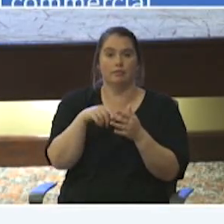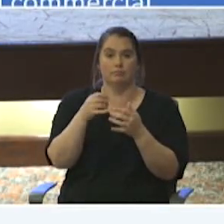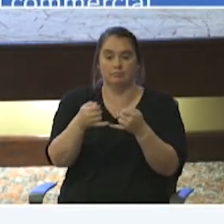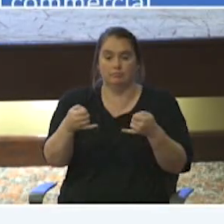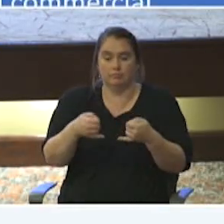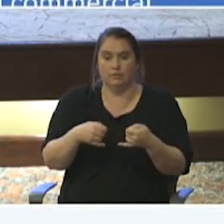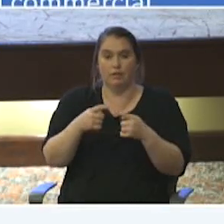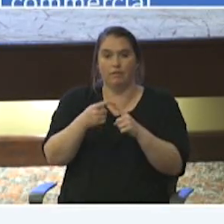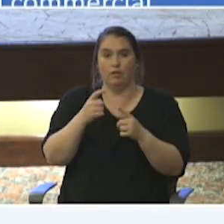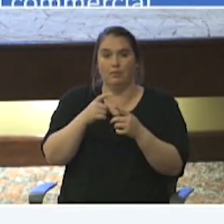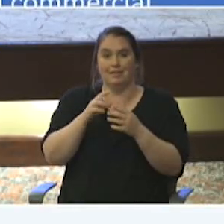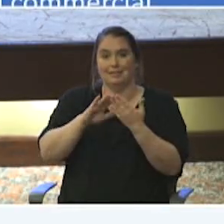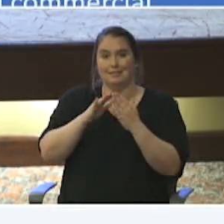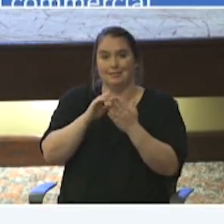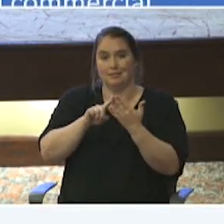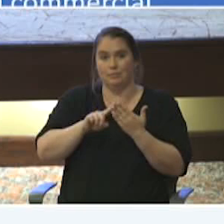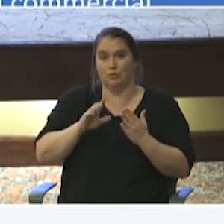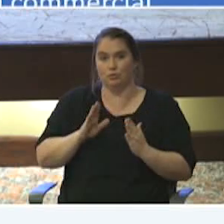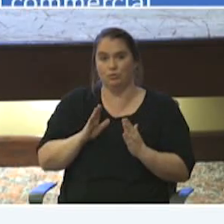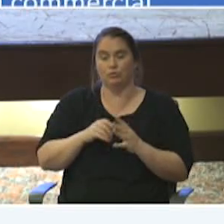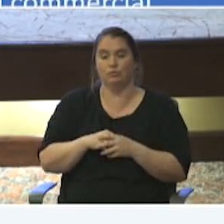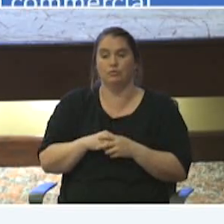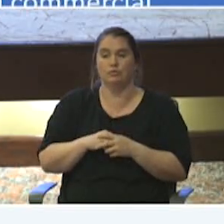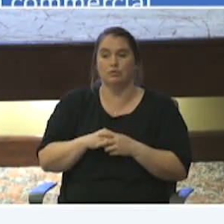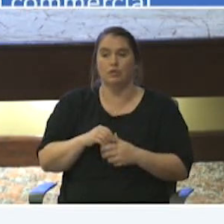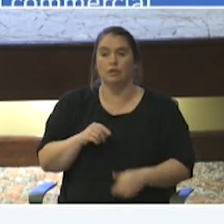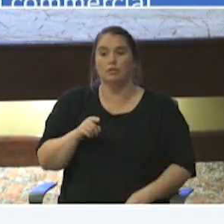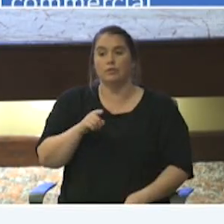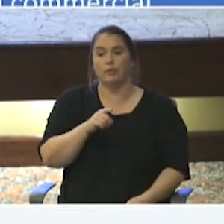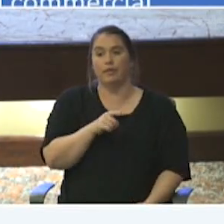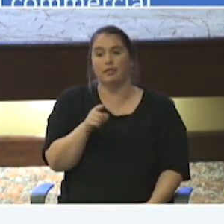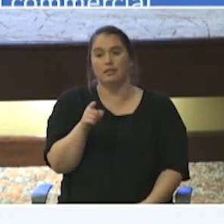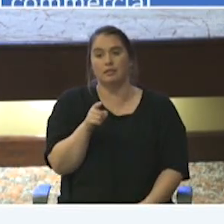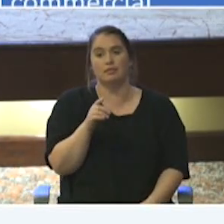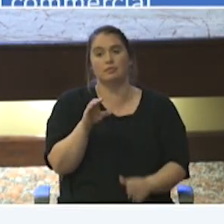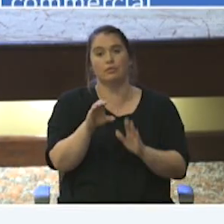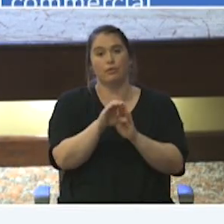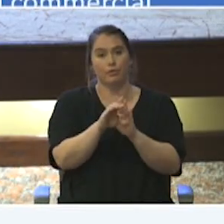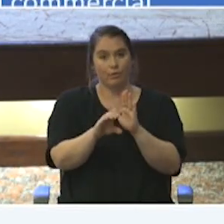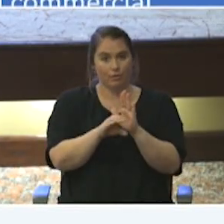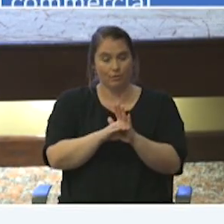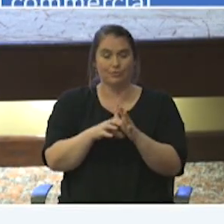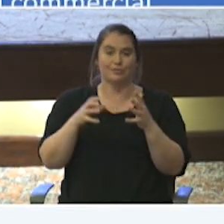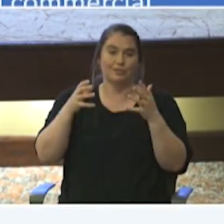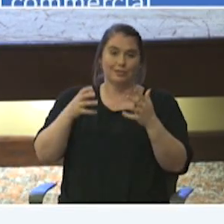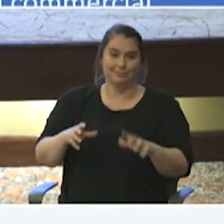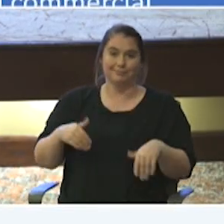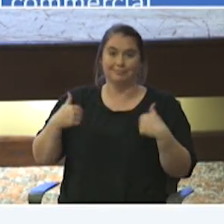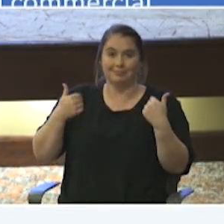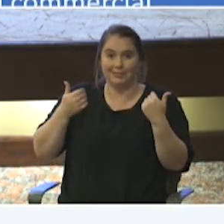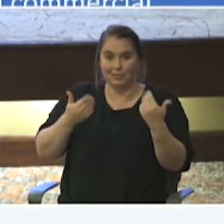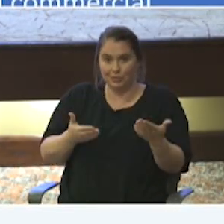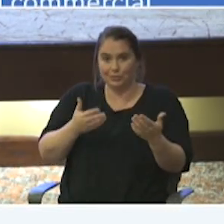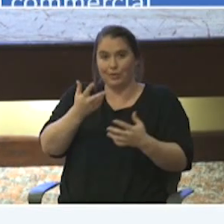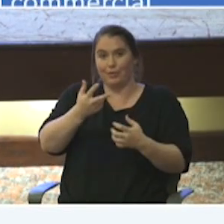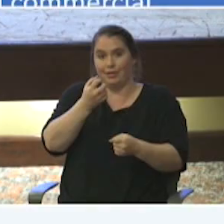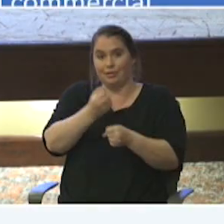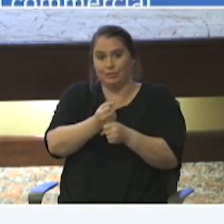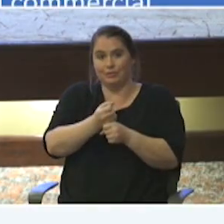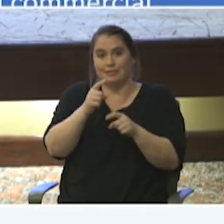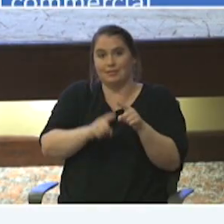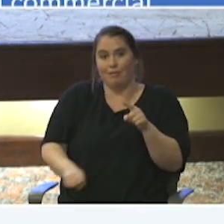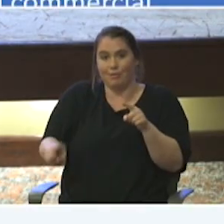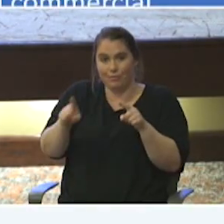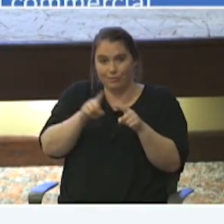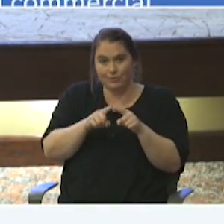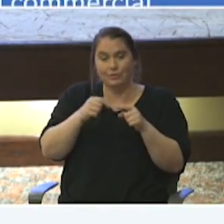inspectors. So these codes are issued or put out in 3-year cycles.